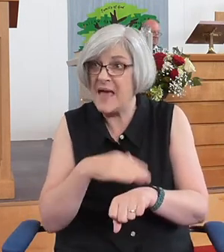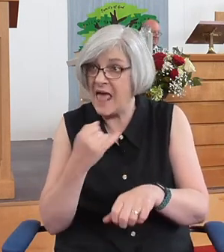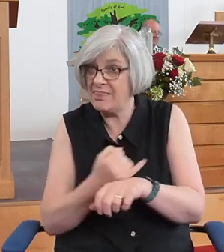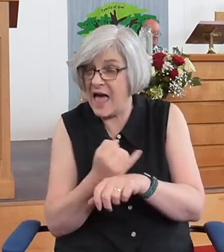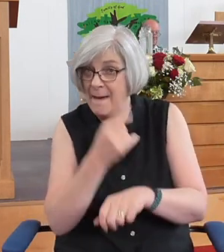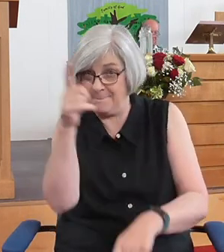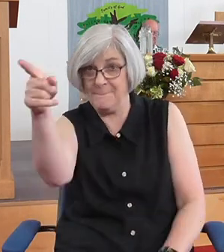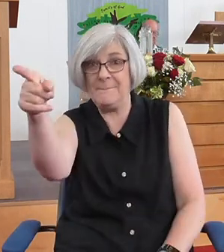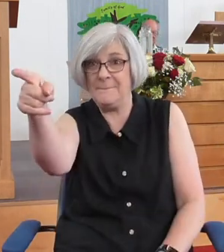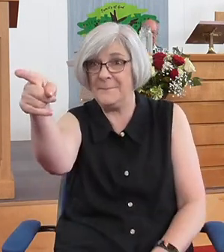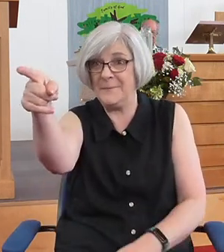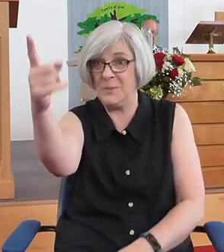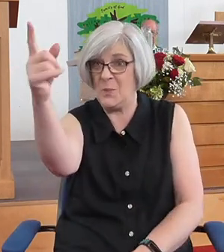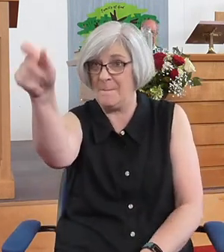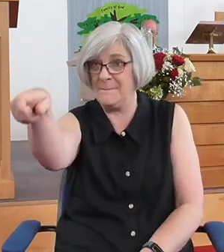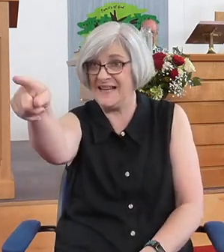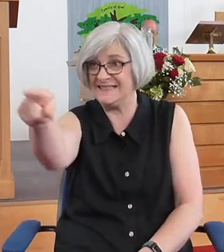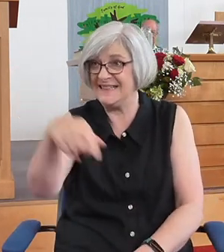No?